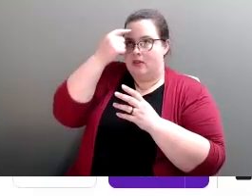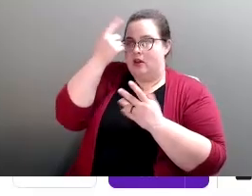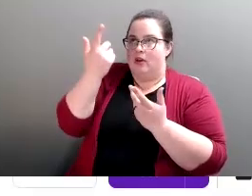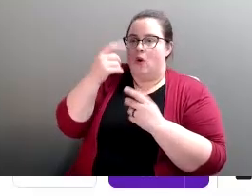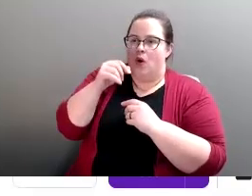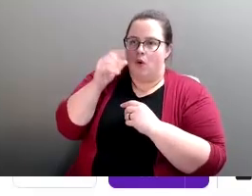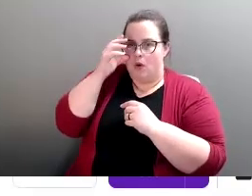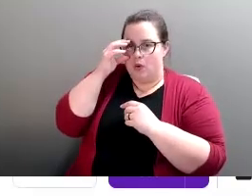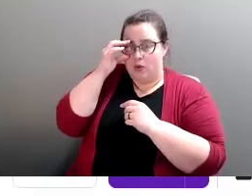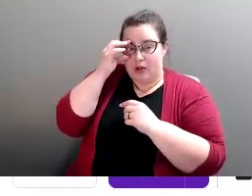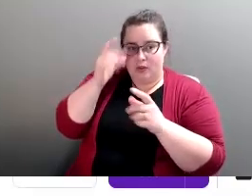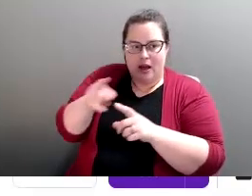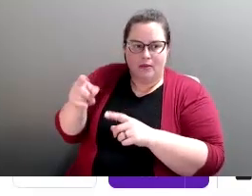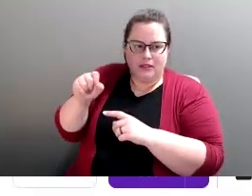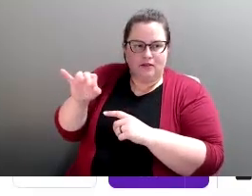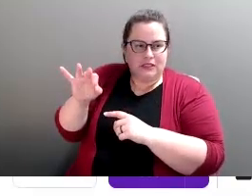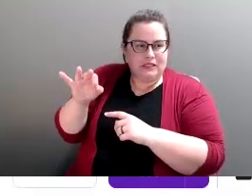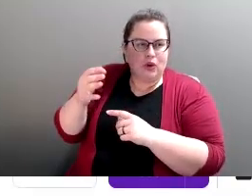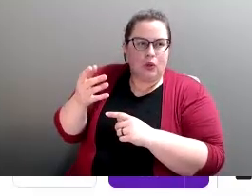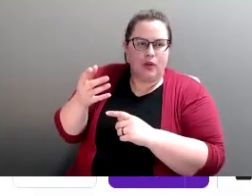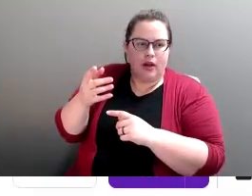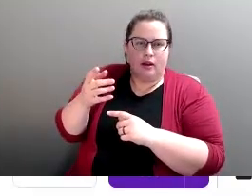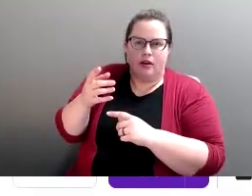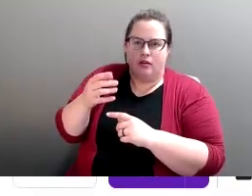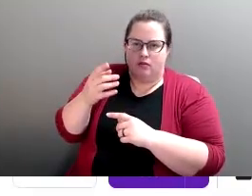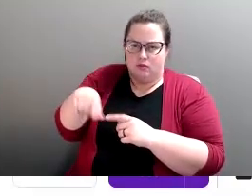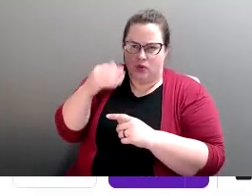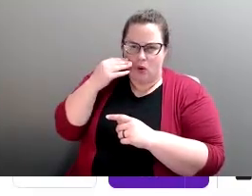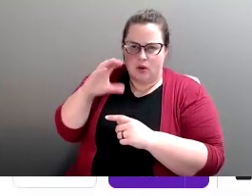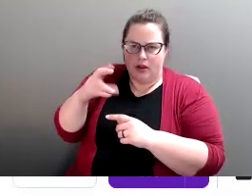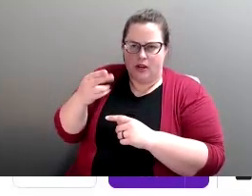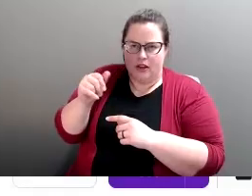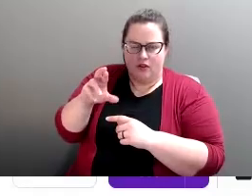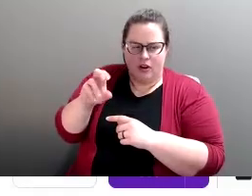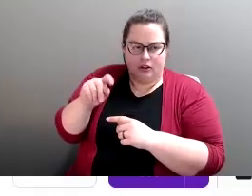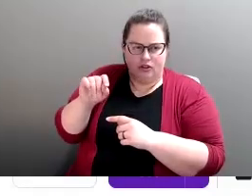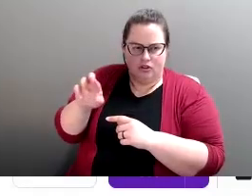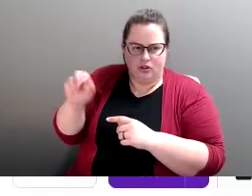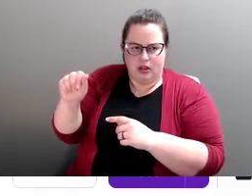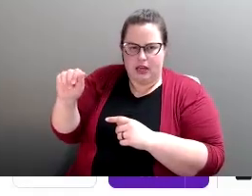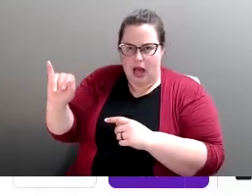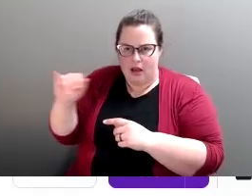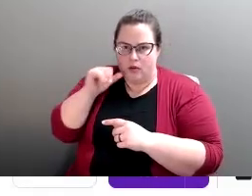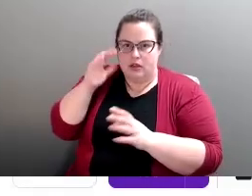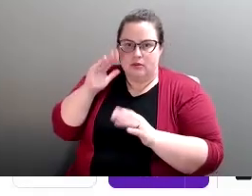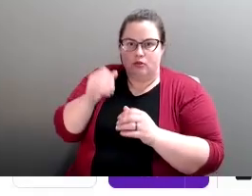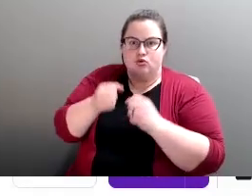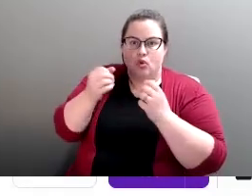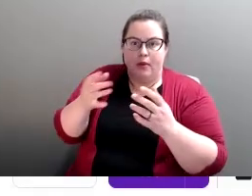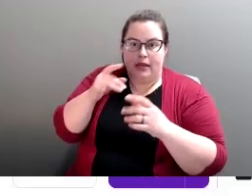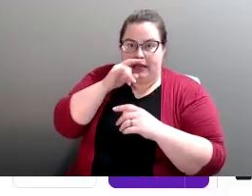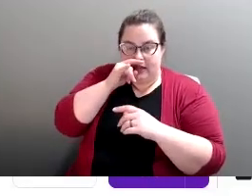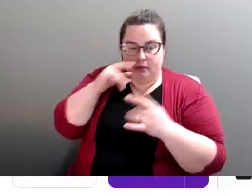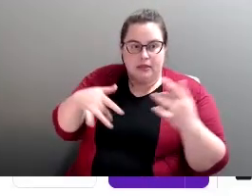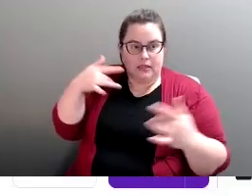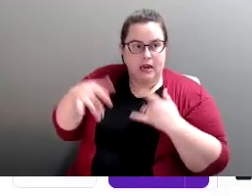I did not expect, this company like Character AI, I don't know if anyone knows that, I didn't Oh expect yeah. so many kids to be like so excited about